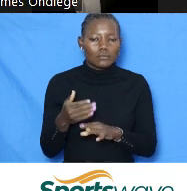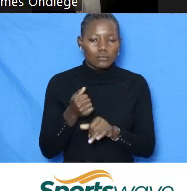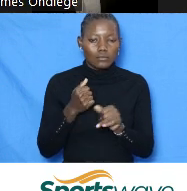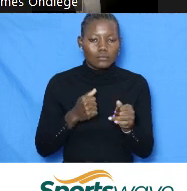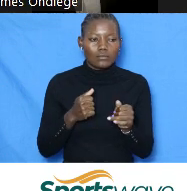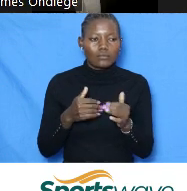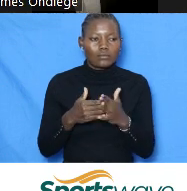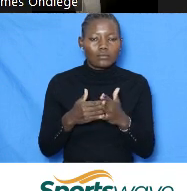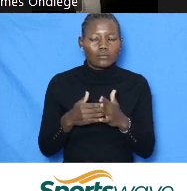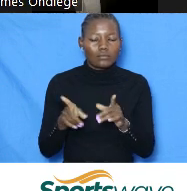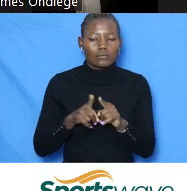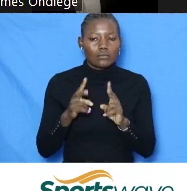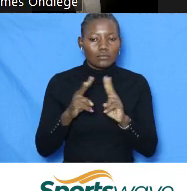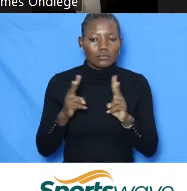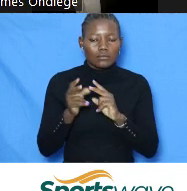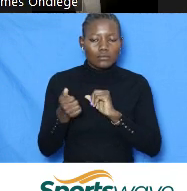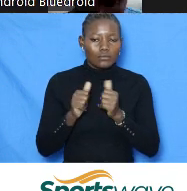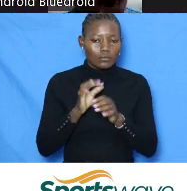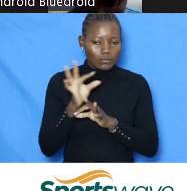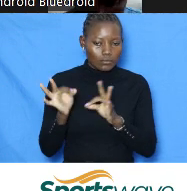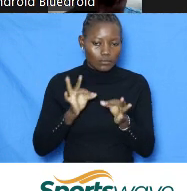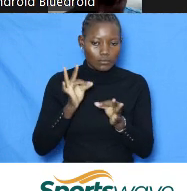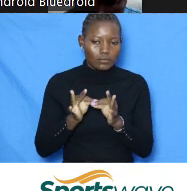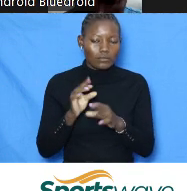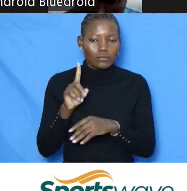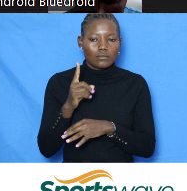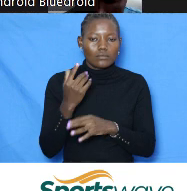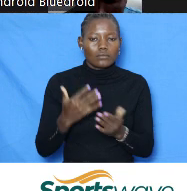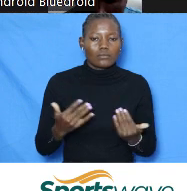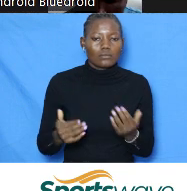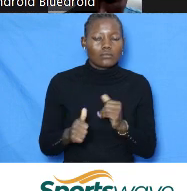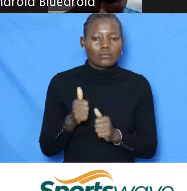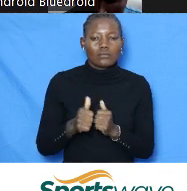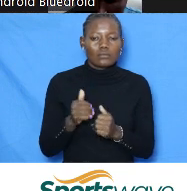again, as mentioned, they're very sport specific. So one of the things is that